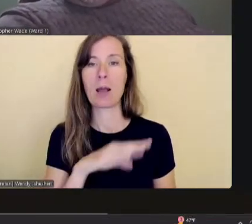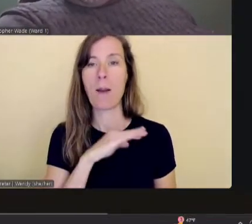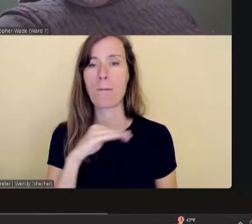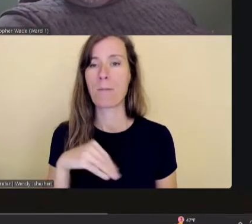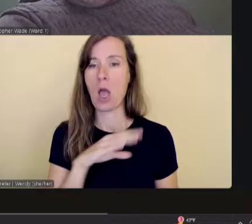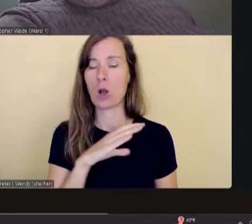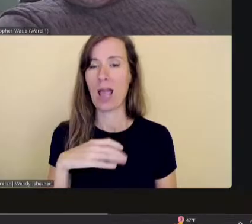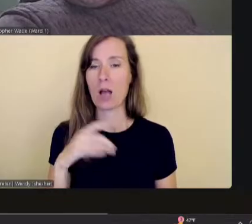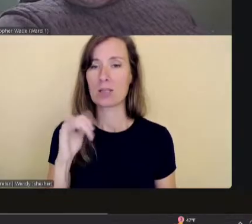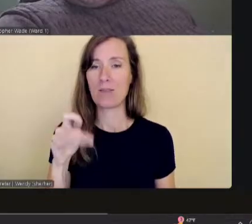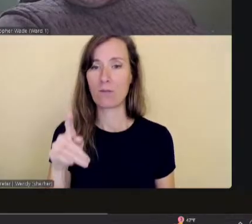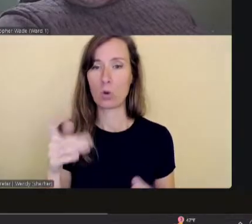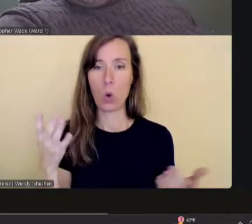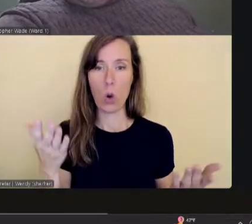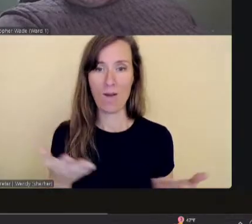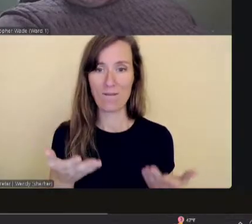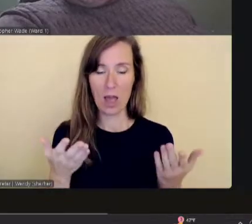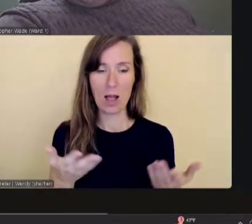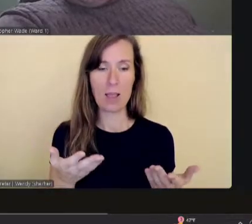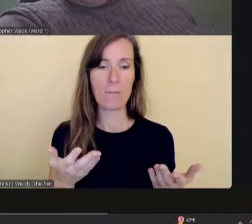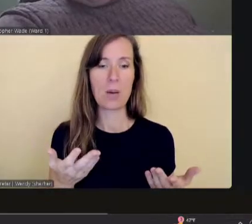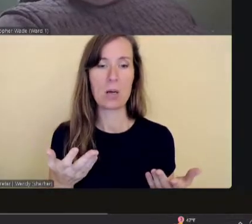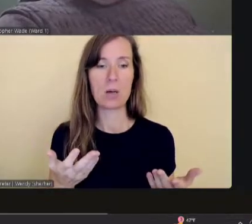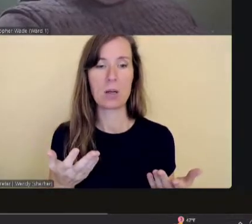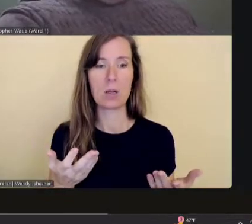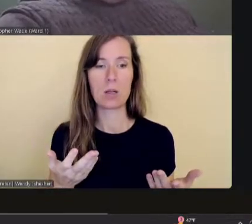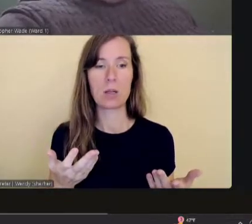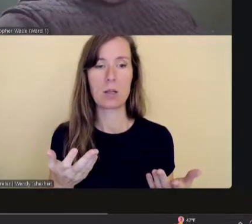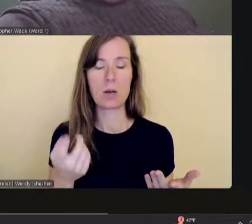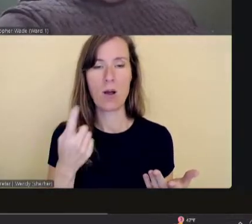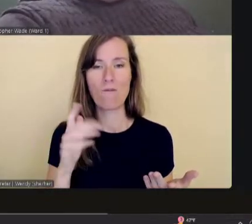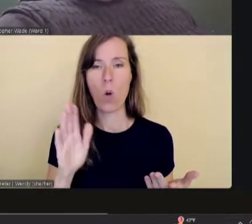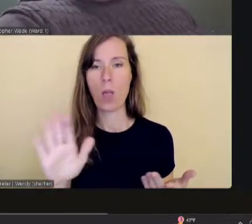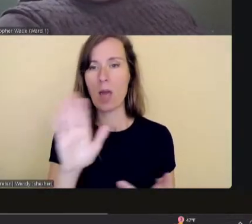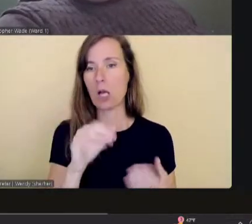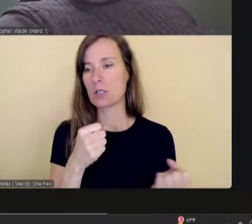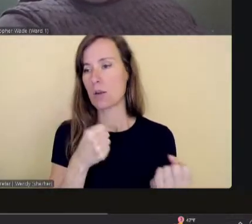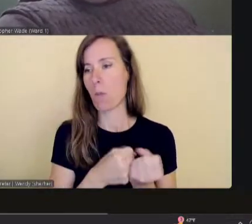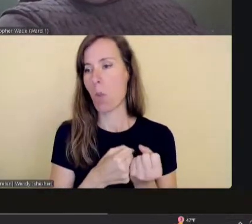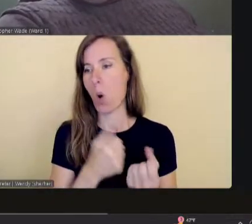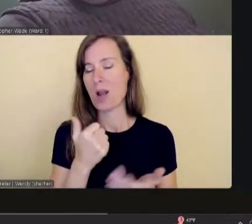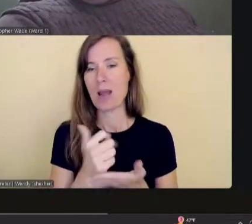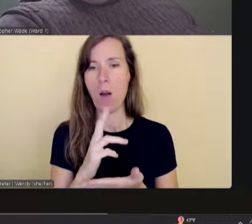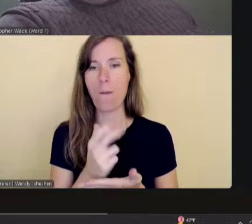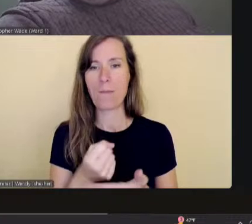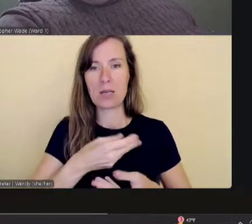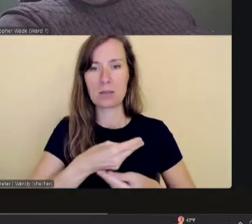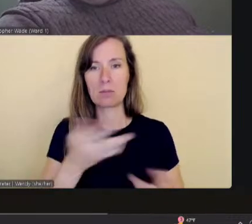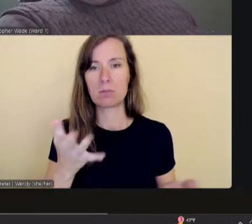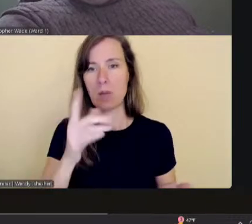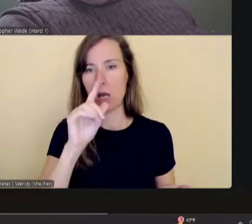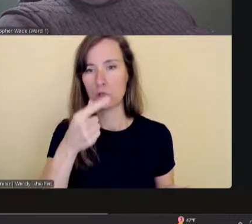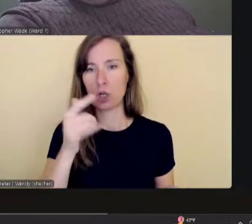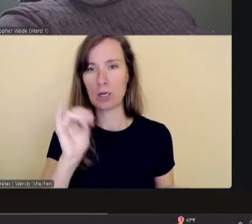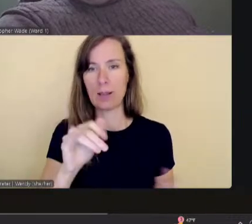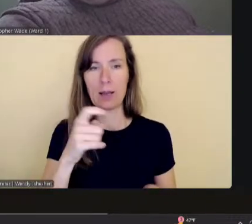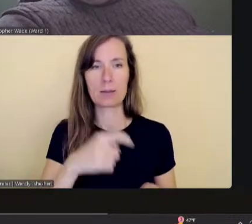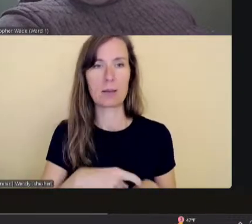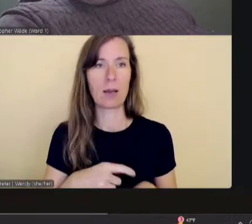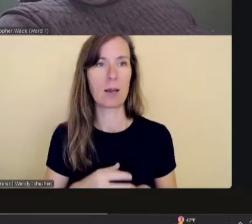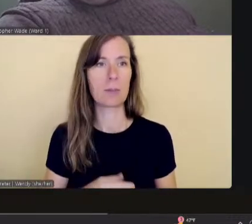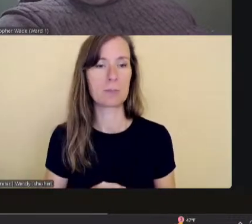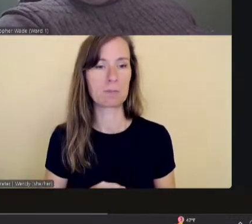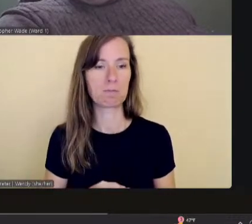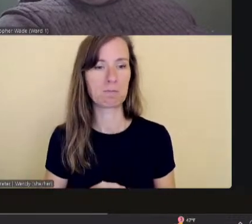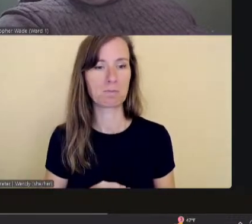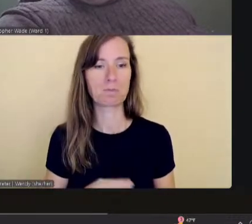beg for your support to help us pass out turkeys on those days. We've already indicated that